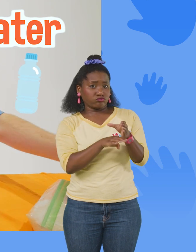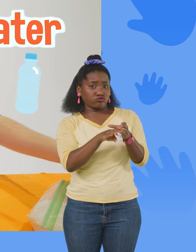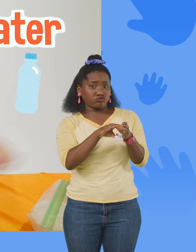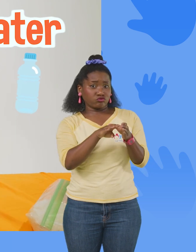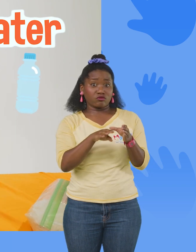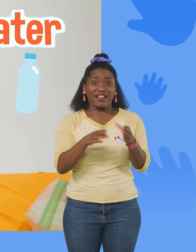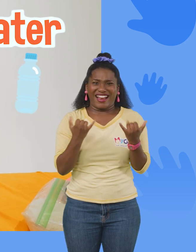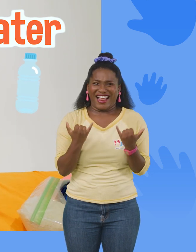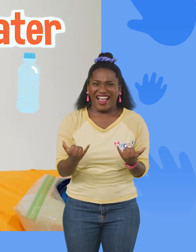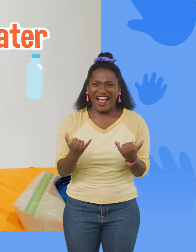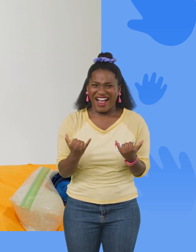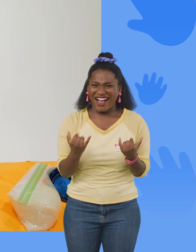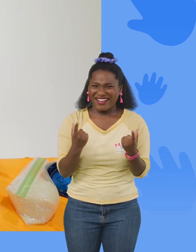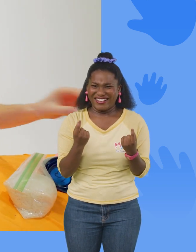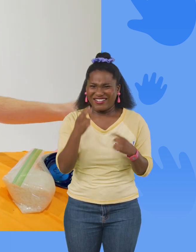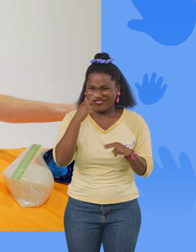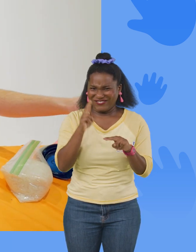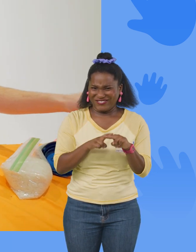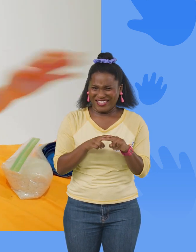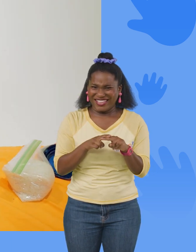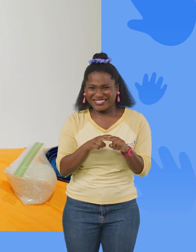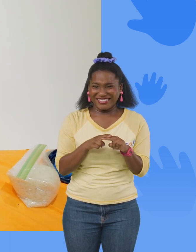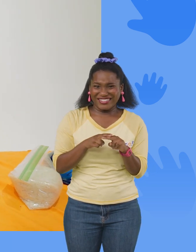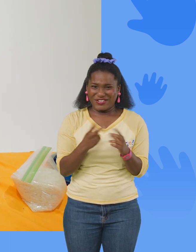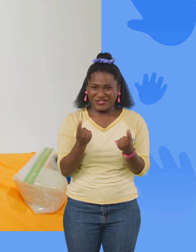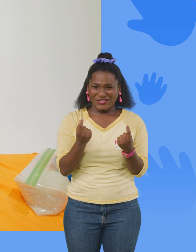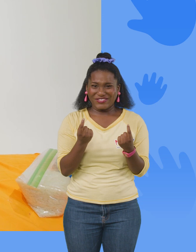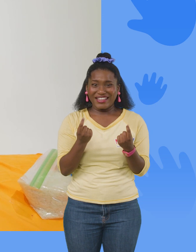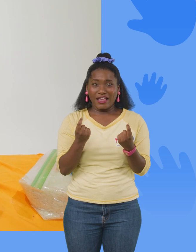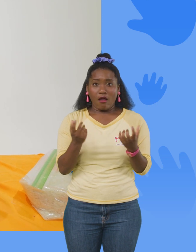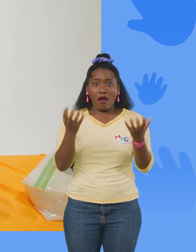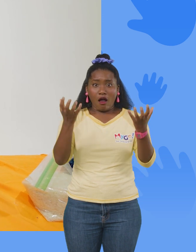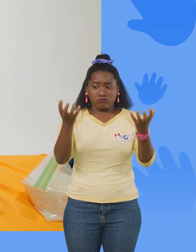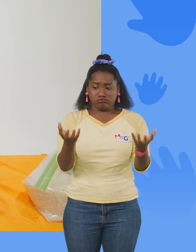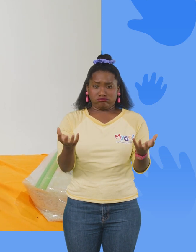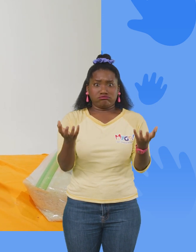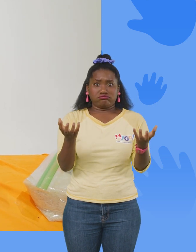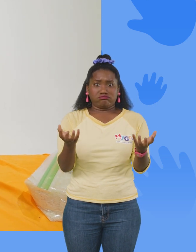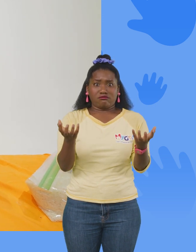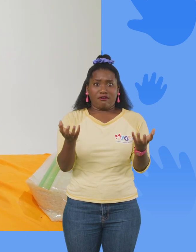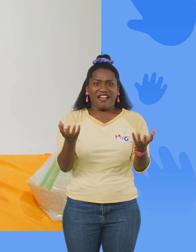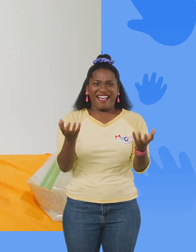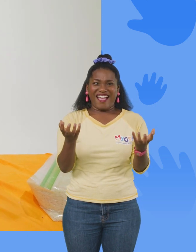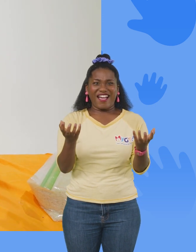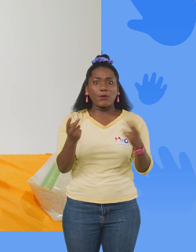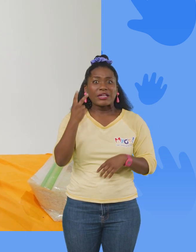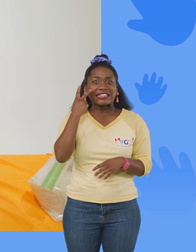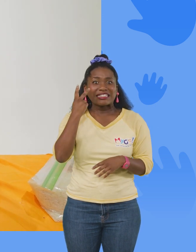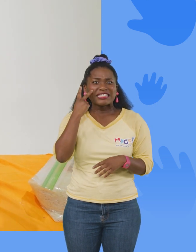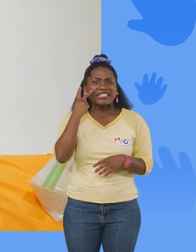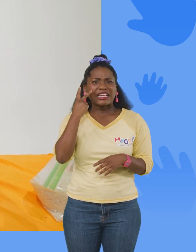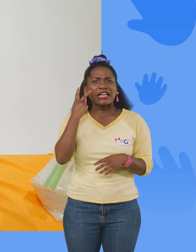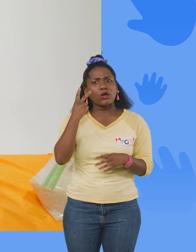Okay, now we get to do the fun part. We get to put it on the scale and we get to see